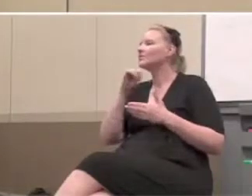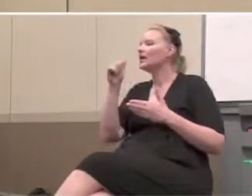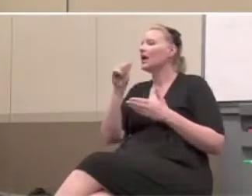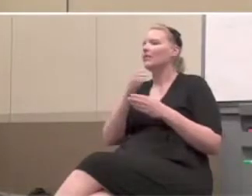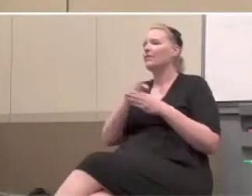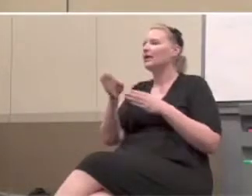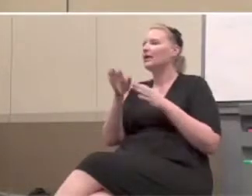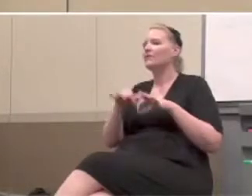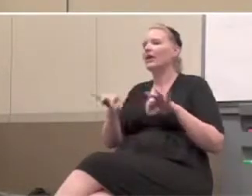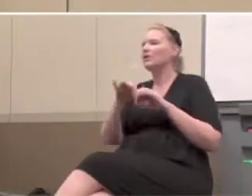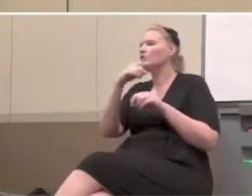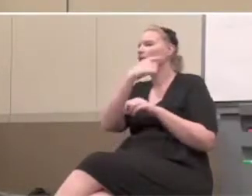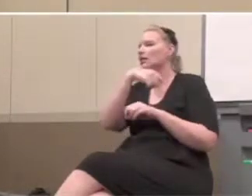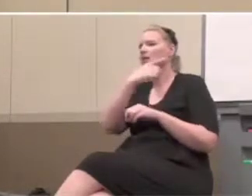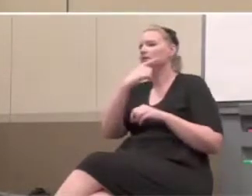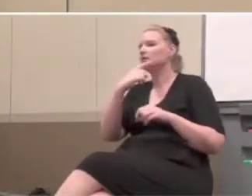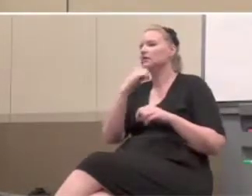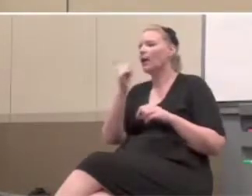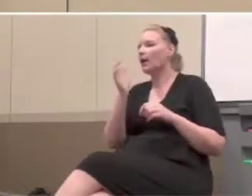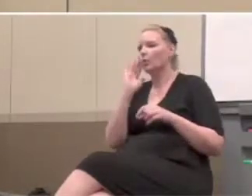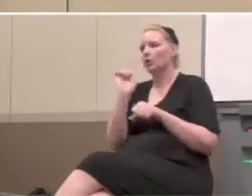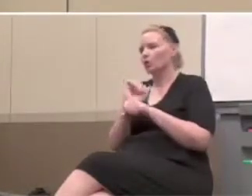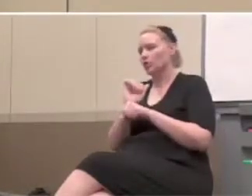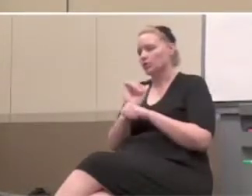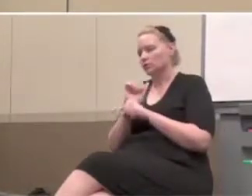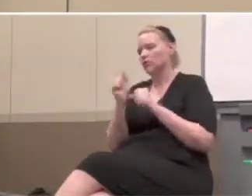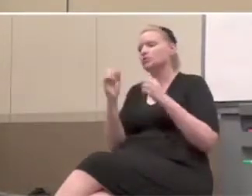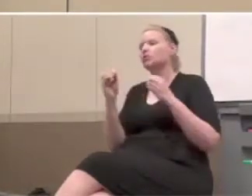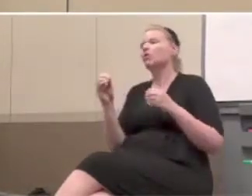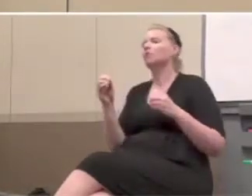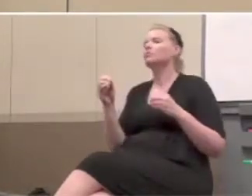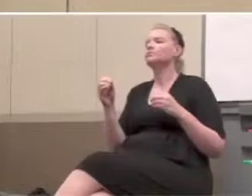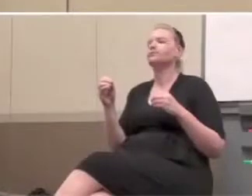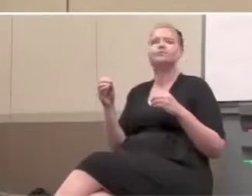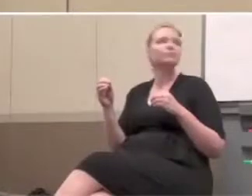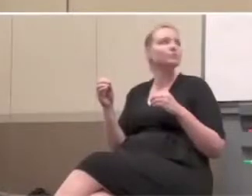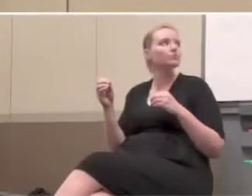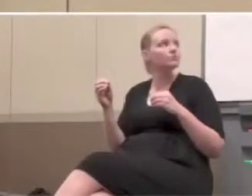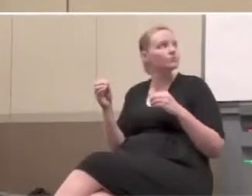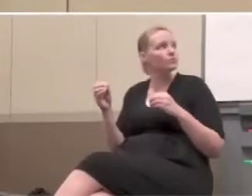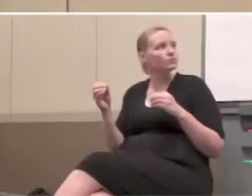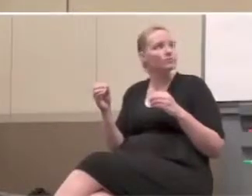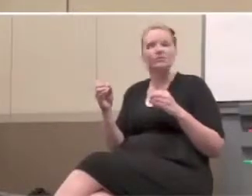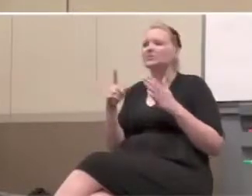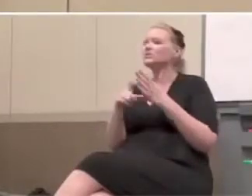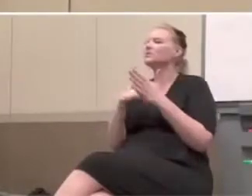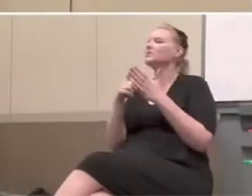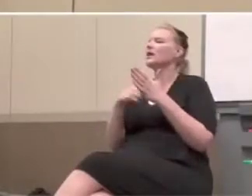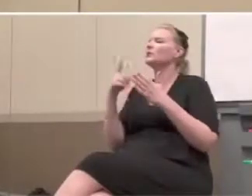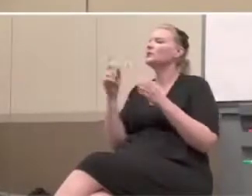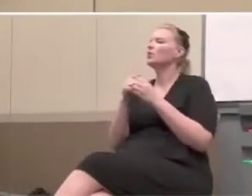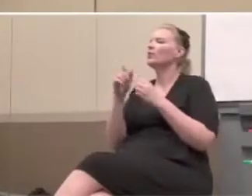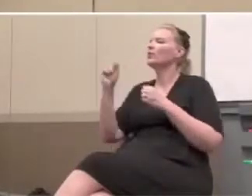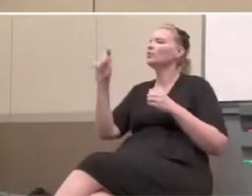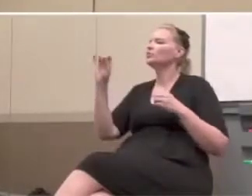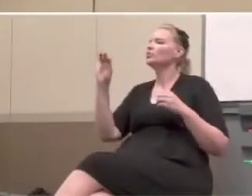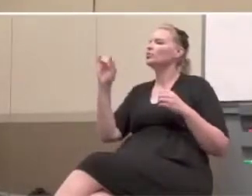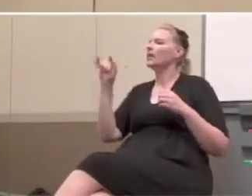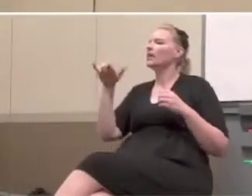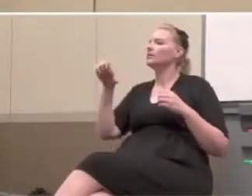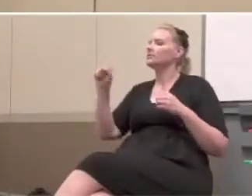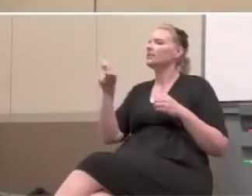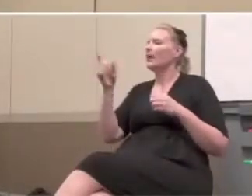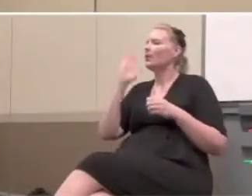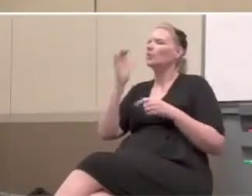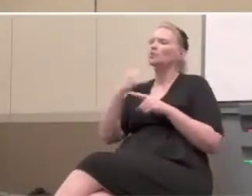play, then these will not work. Okay? So if in some cases with Tourette's, they may be screaming obscenities or